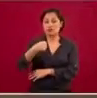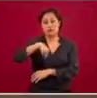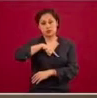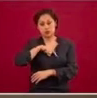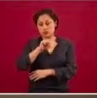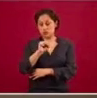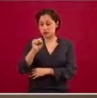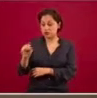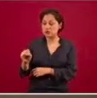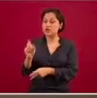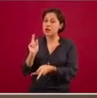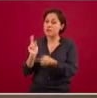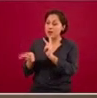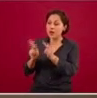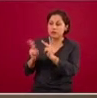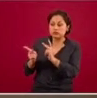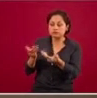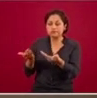of the Interior,